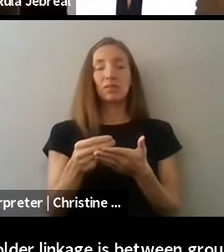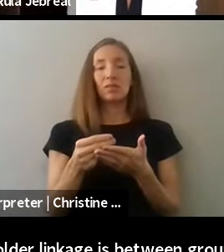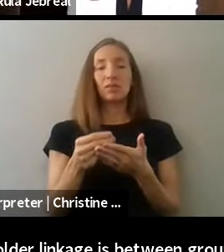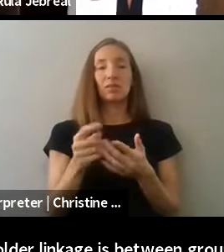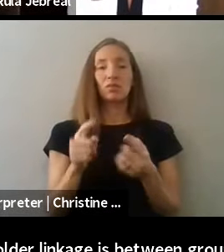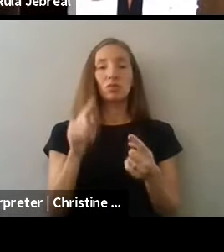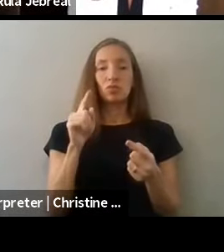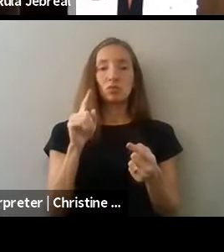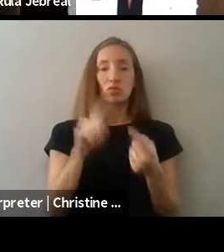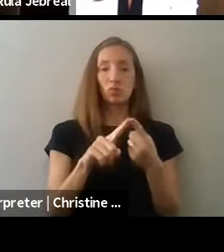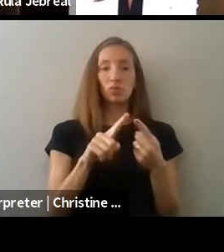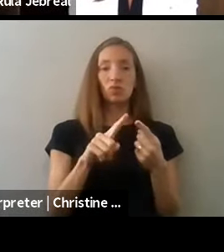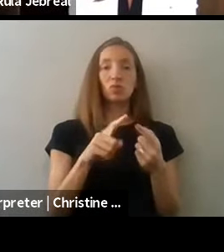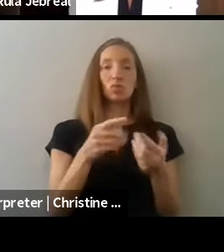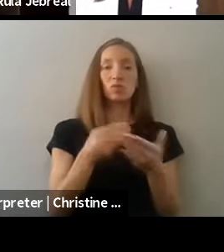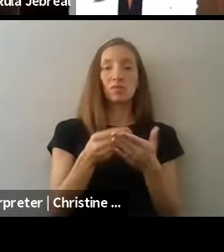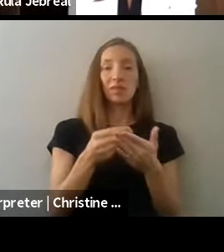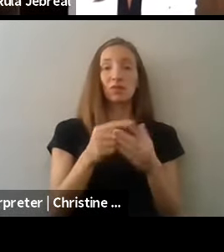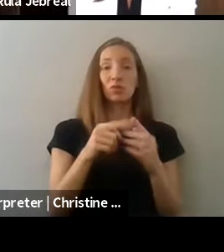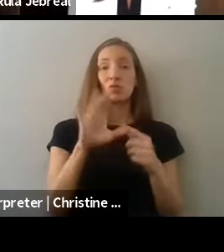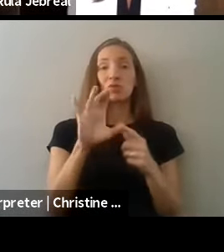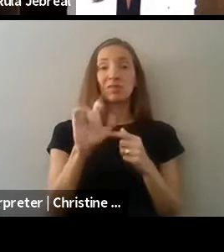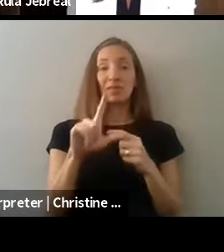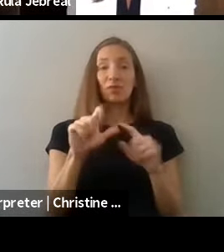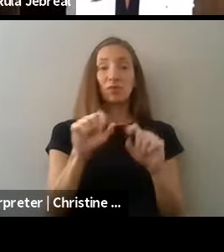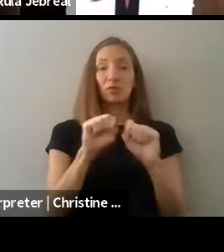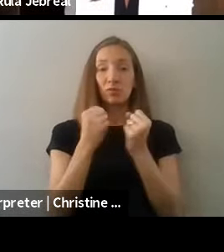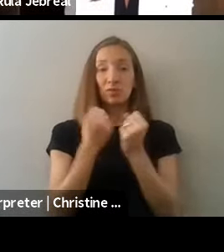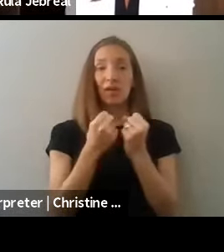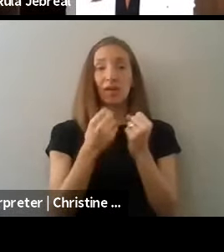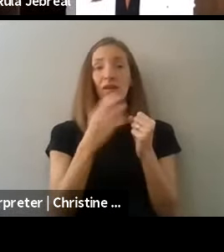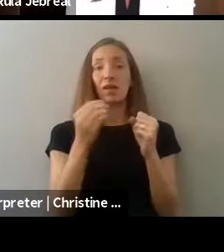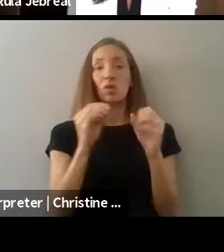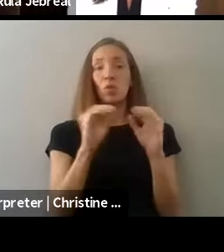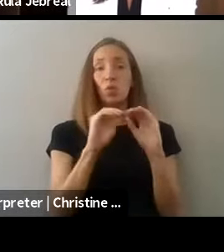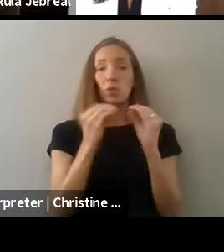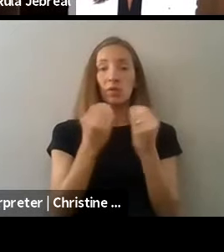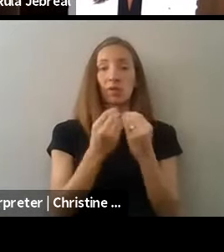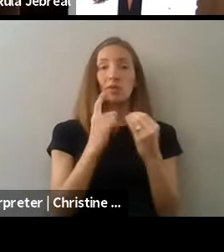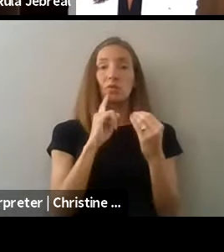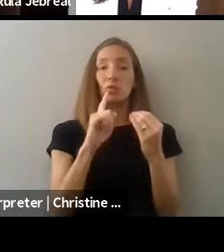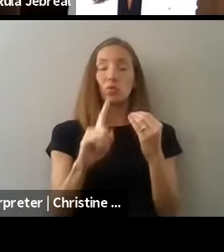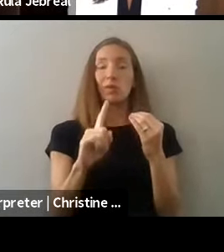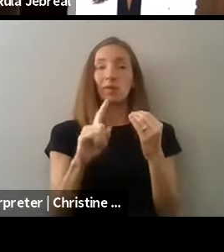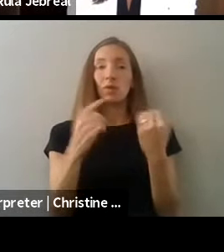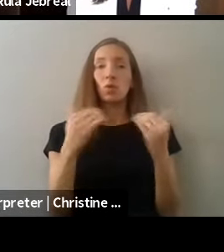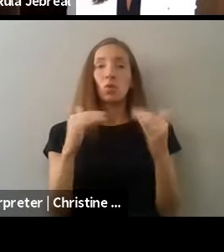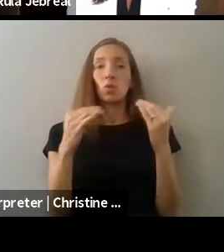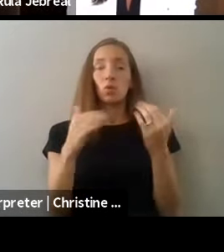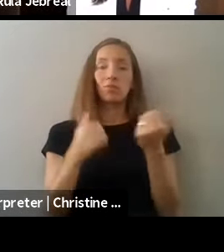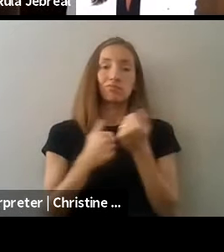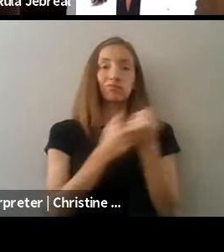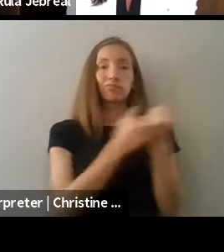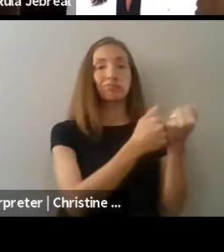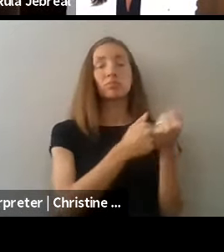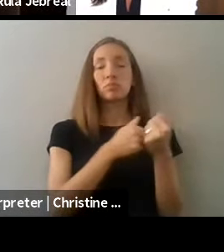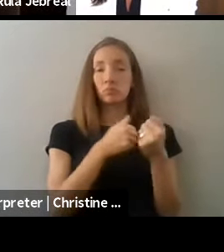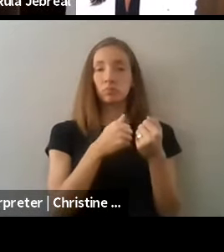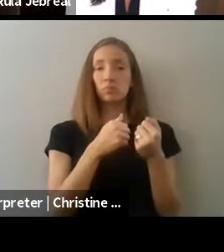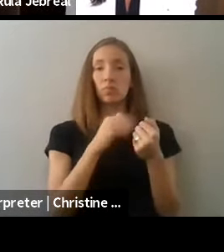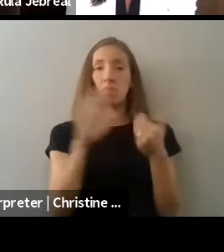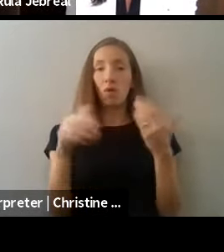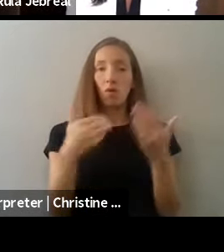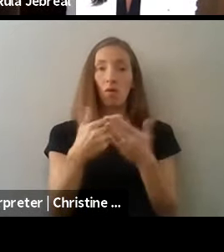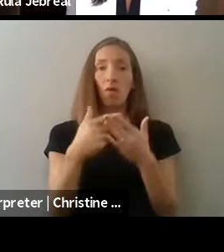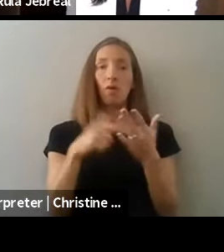to all the organizations that have really been at the backbone of all this work. There's an incredible richness